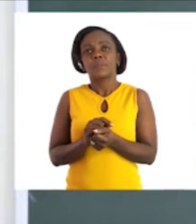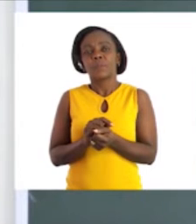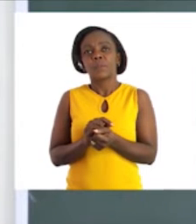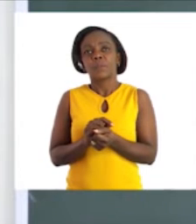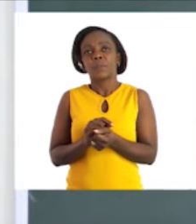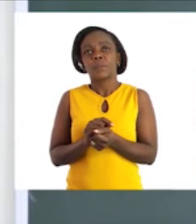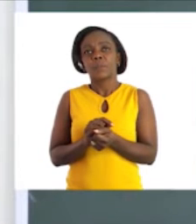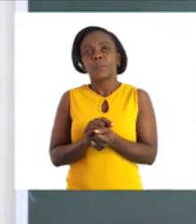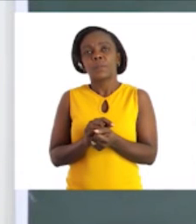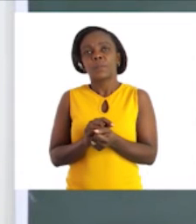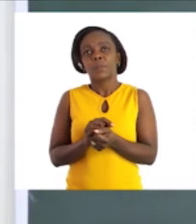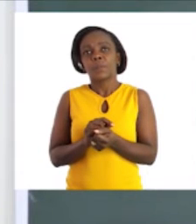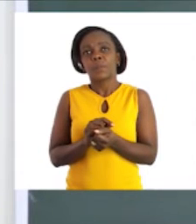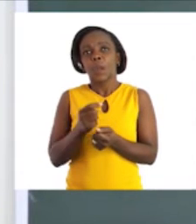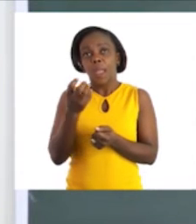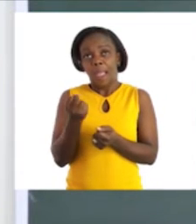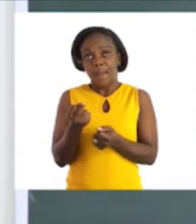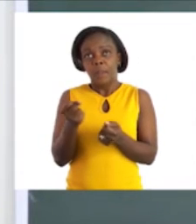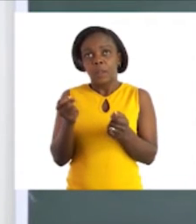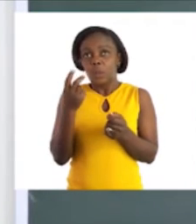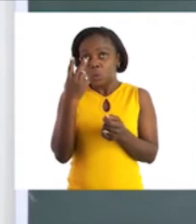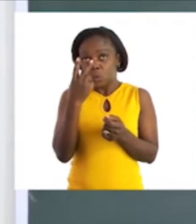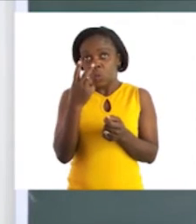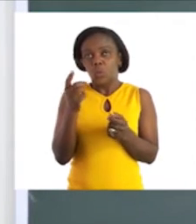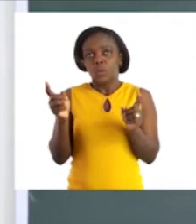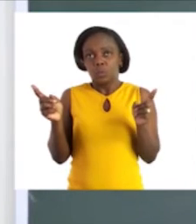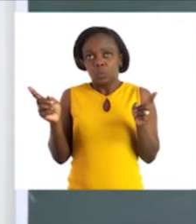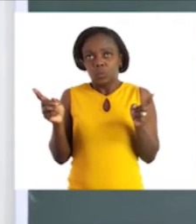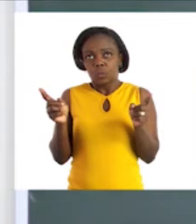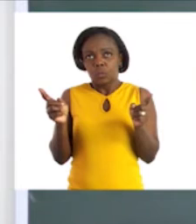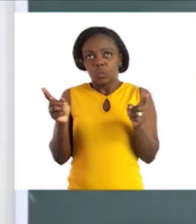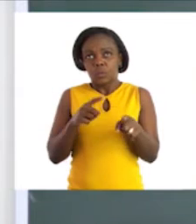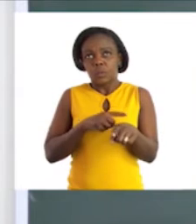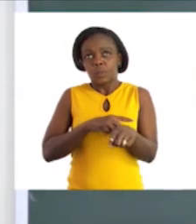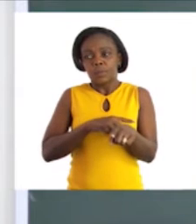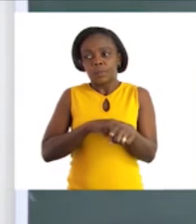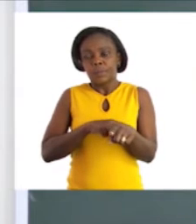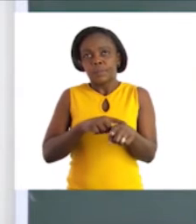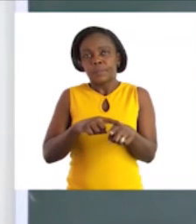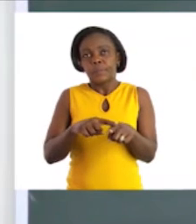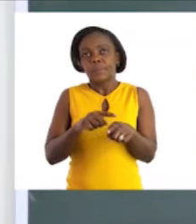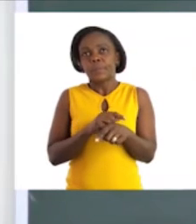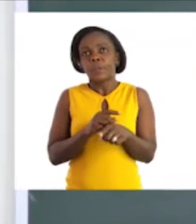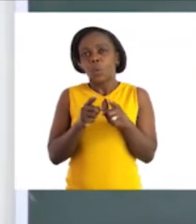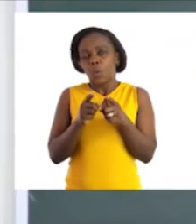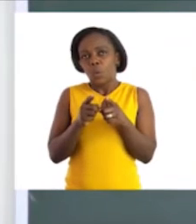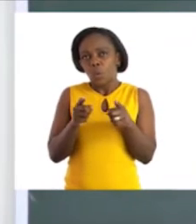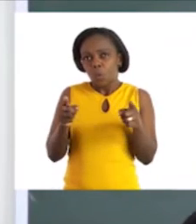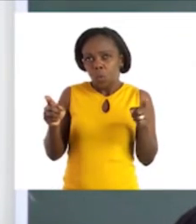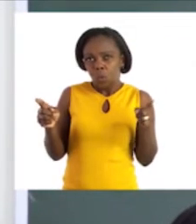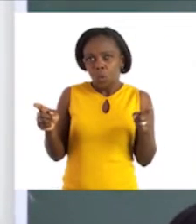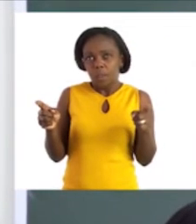now on a clock we have got two hands. There is the long one and there is a